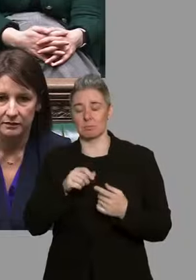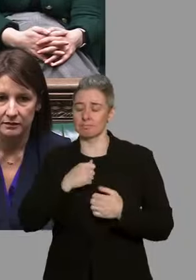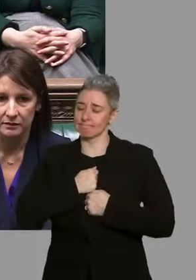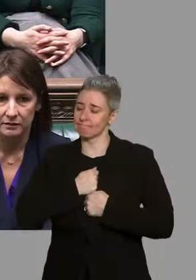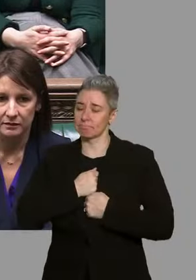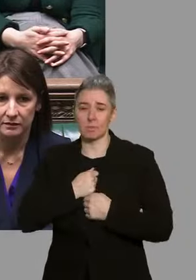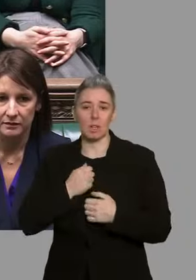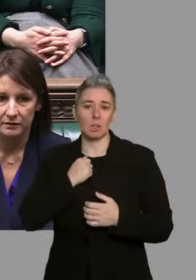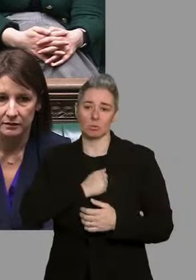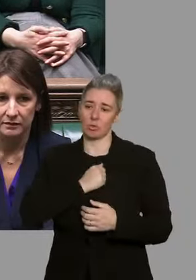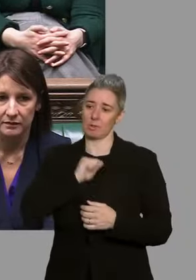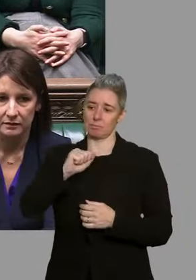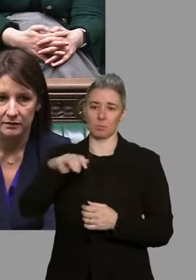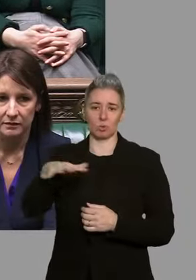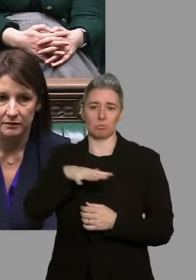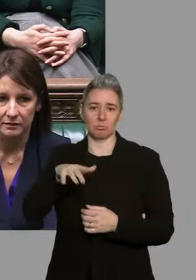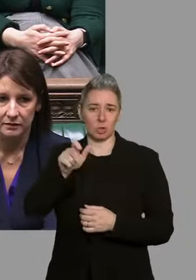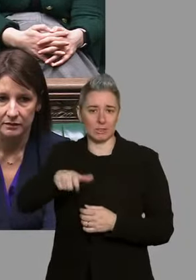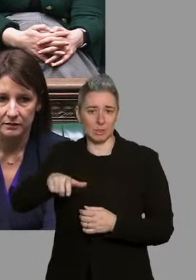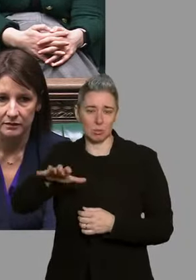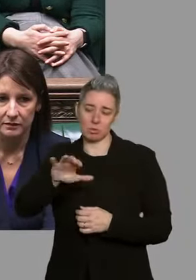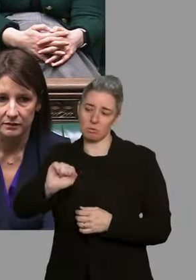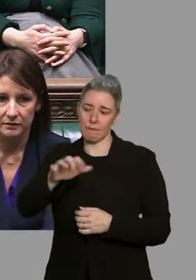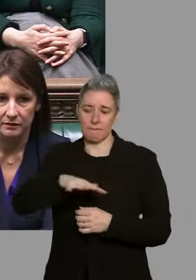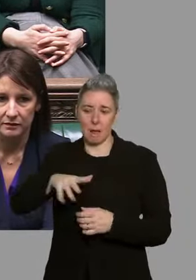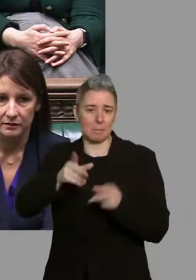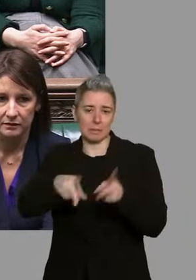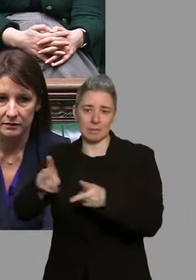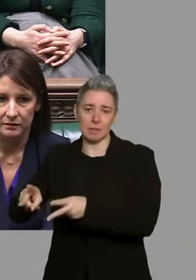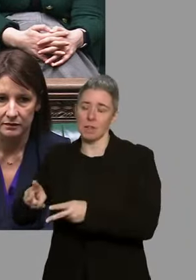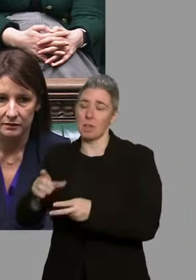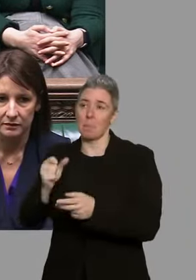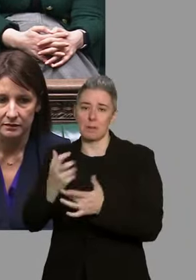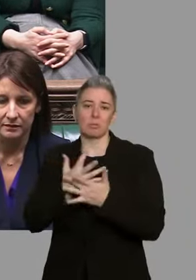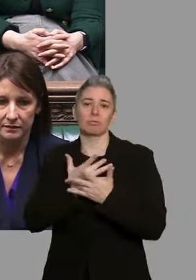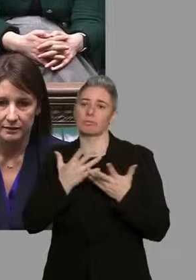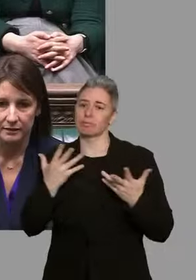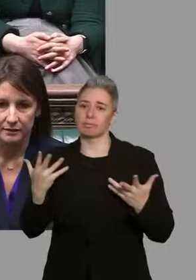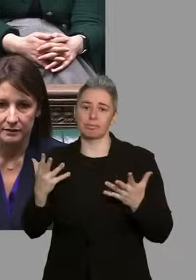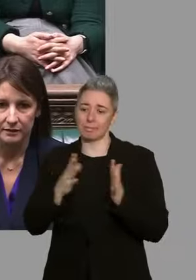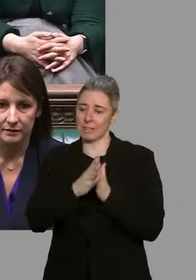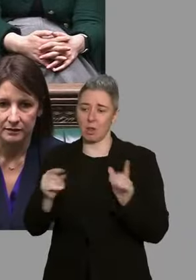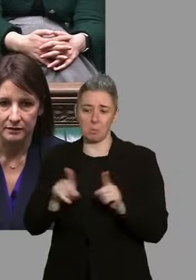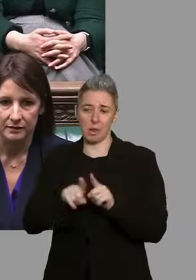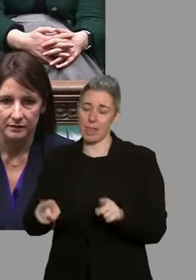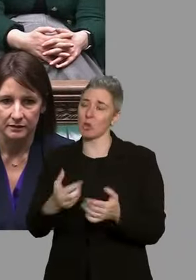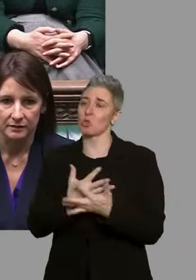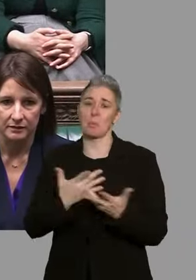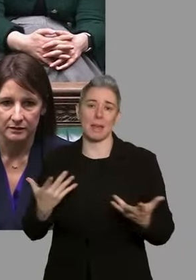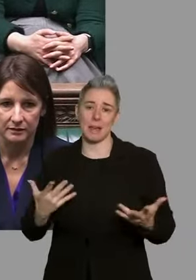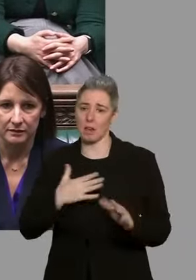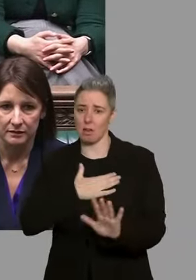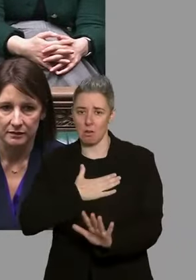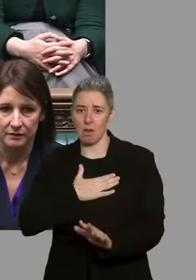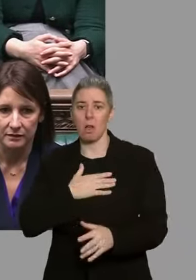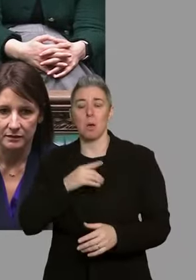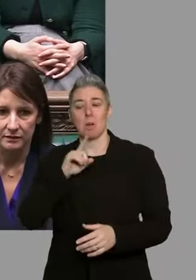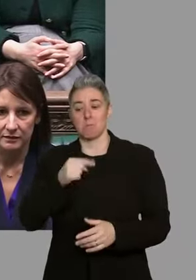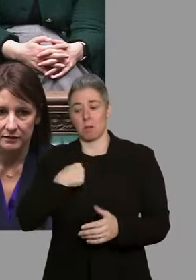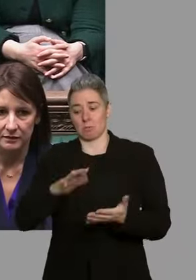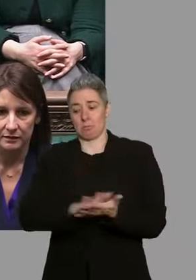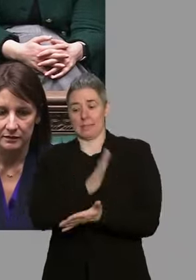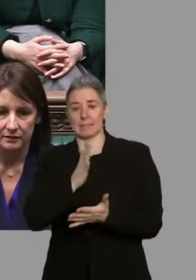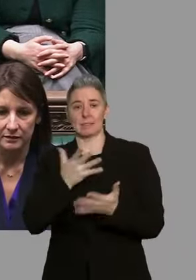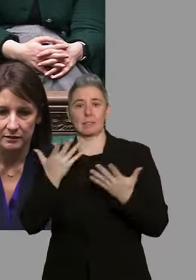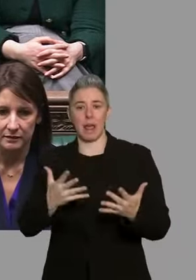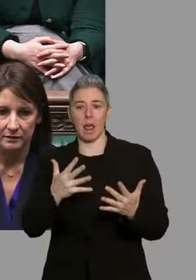far too many examples like that. I was pleased to see that there's now a ceasefire in Lebanon. We desperately need that